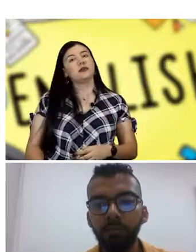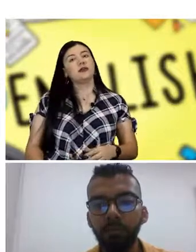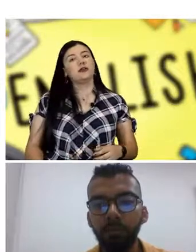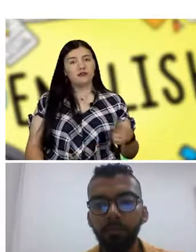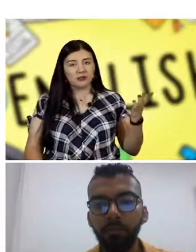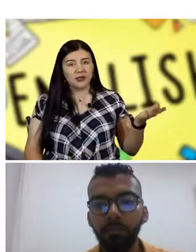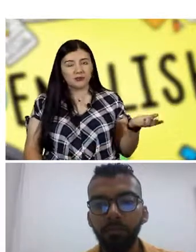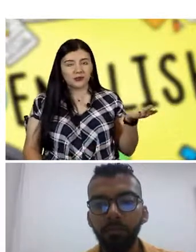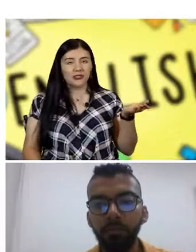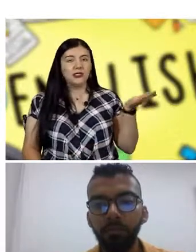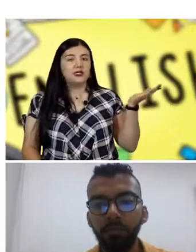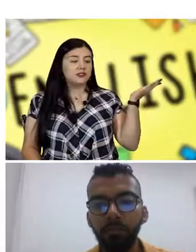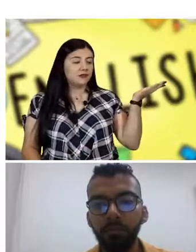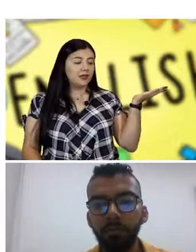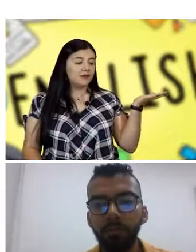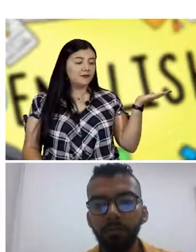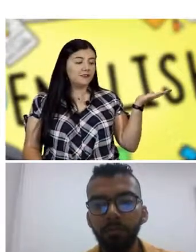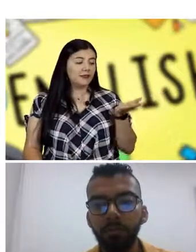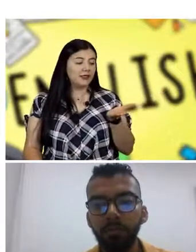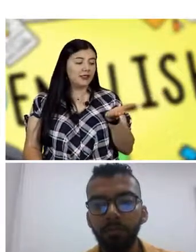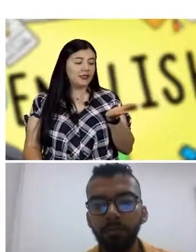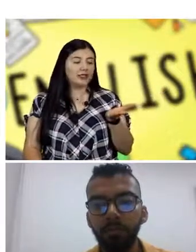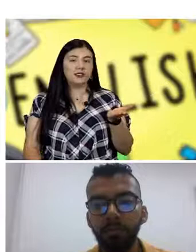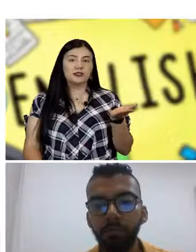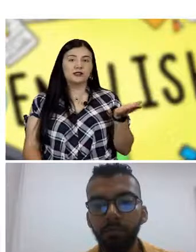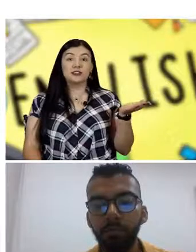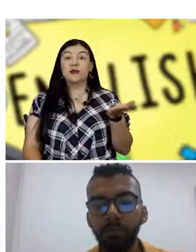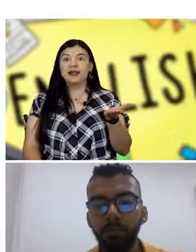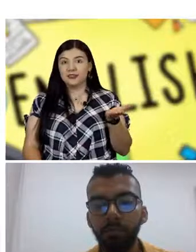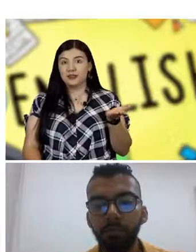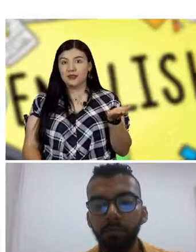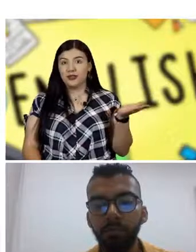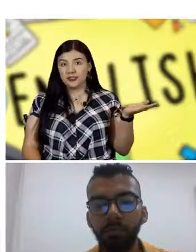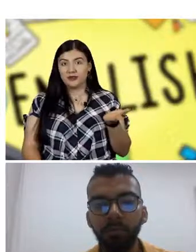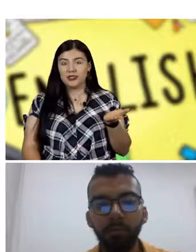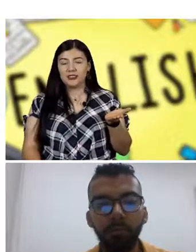de estómago, remember. So we have stomach,